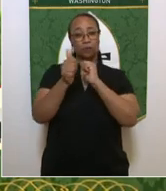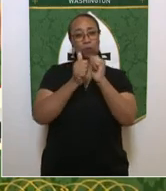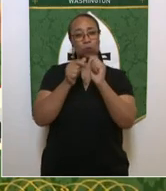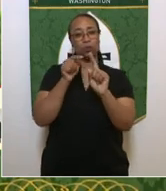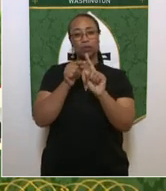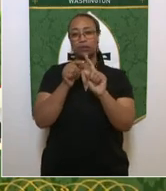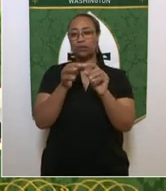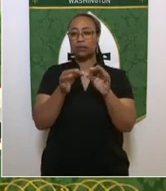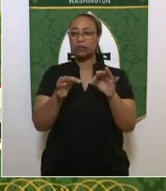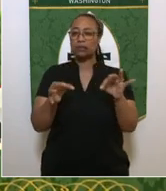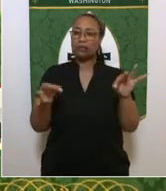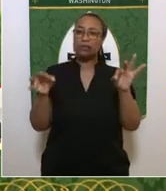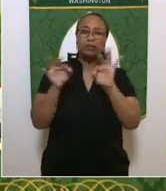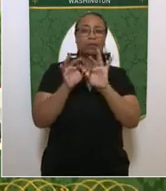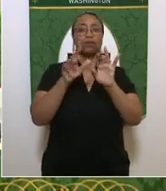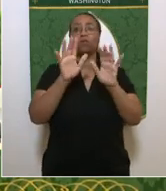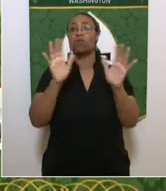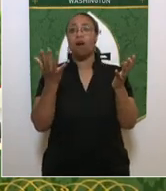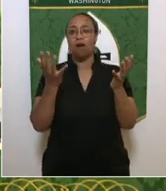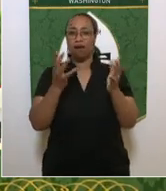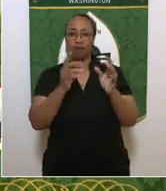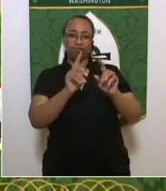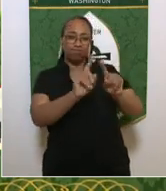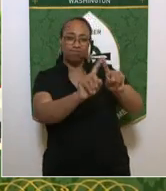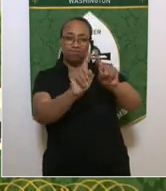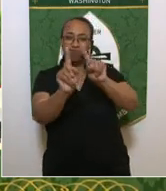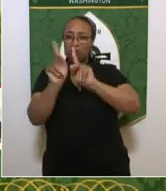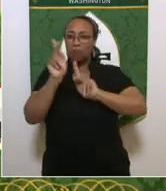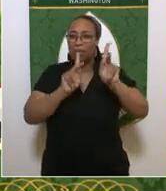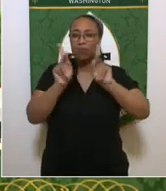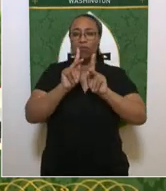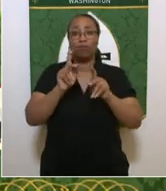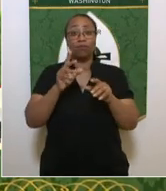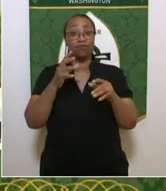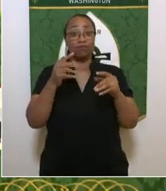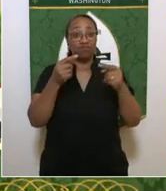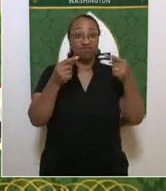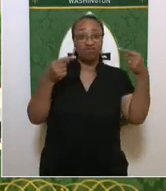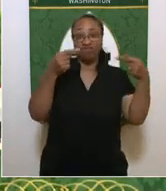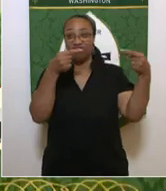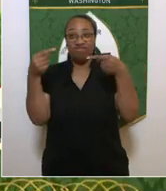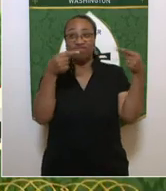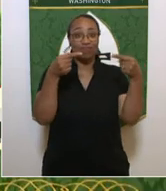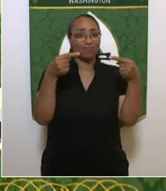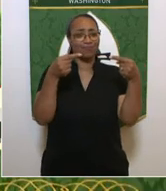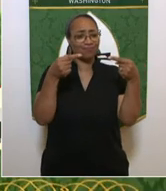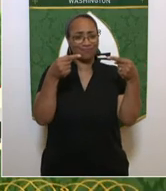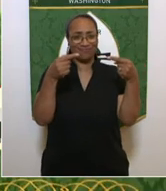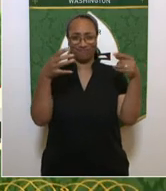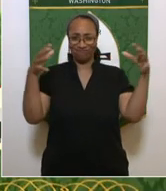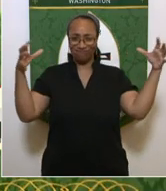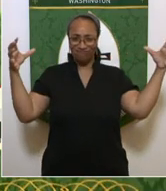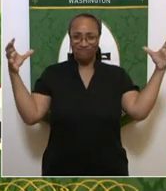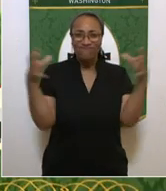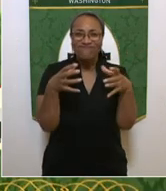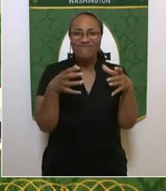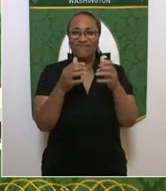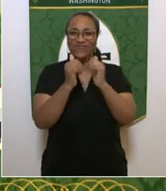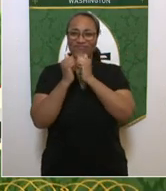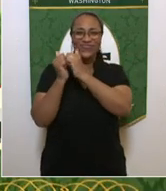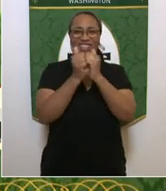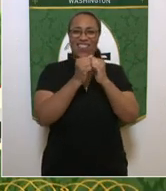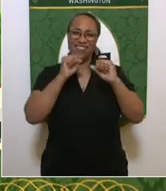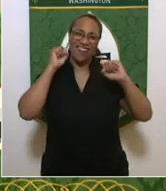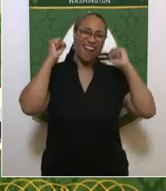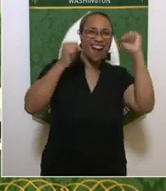brings people who don't agree on anything together to root for their home team. And so we want to root